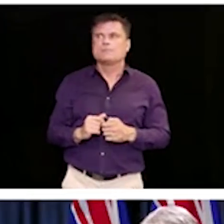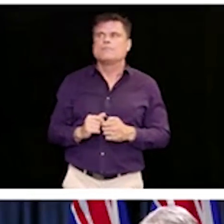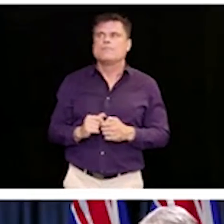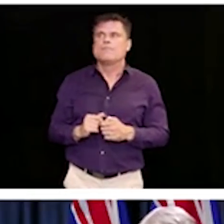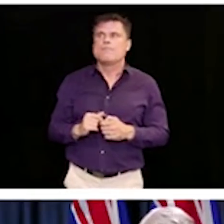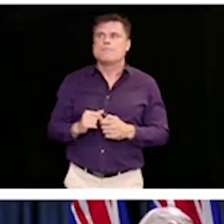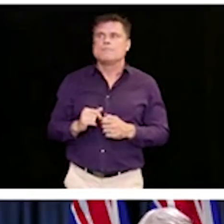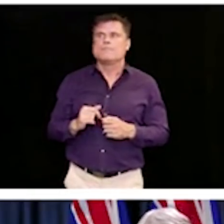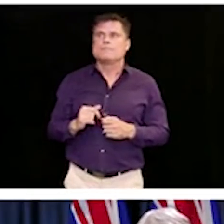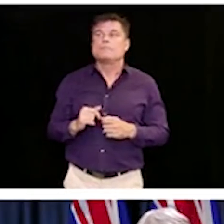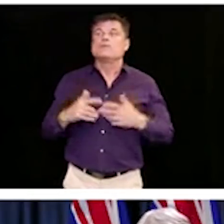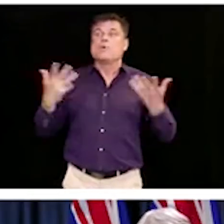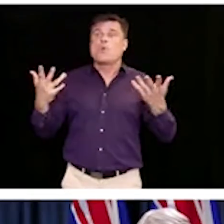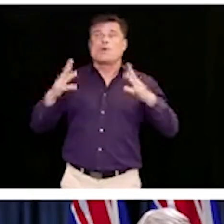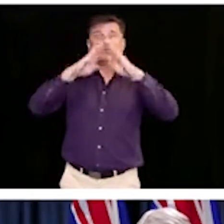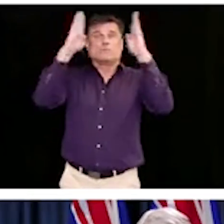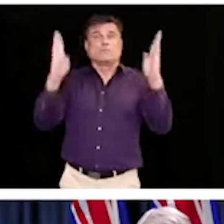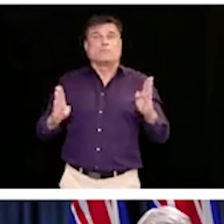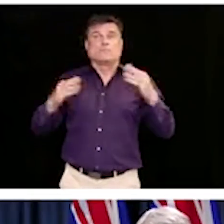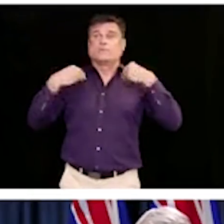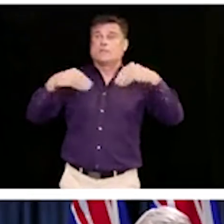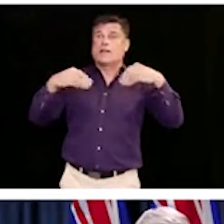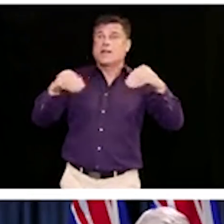And residential sales declines